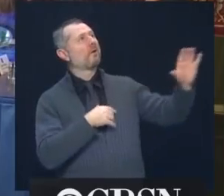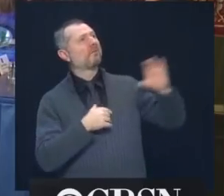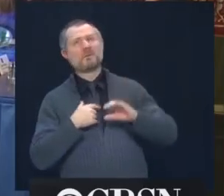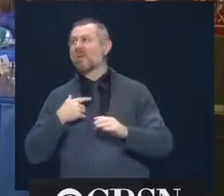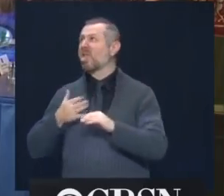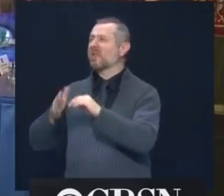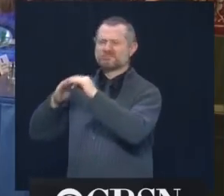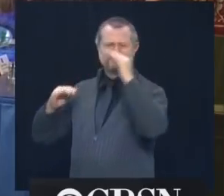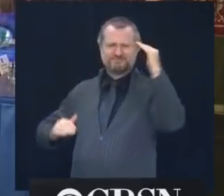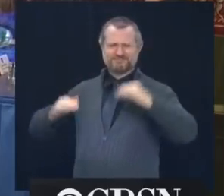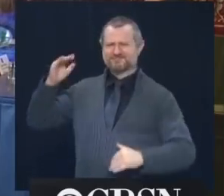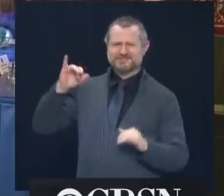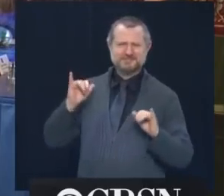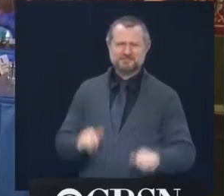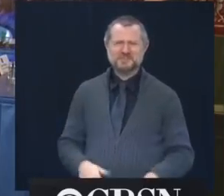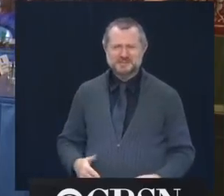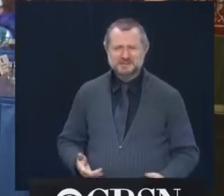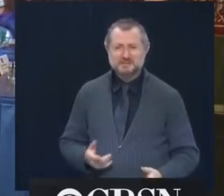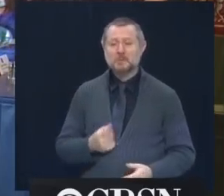Let's take one more, operator.